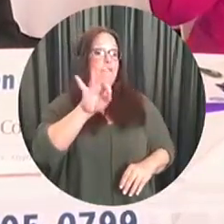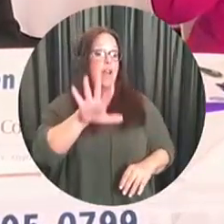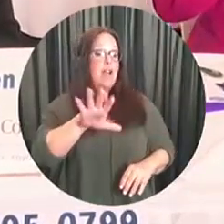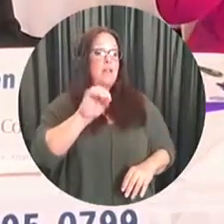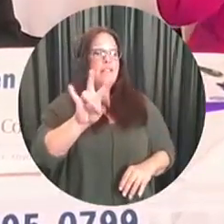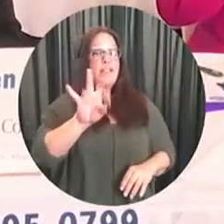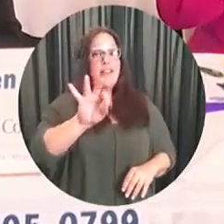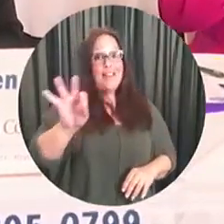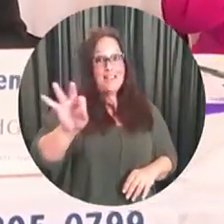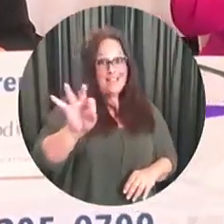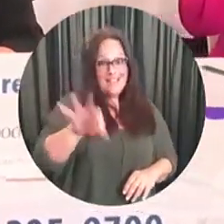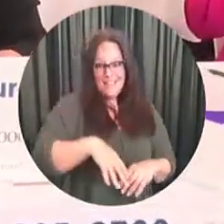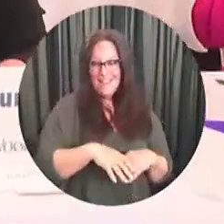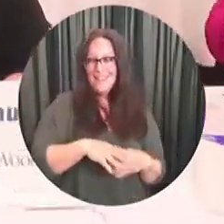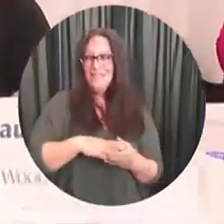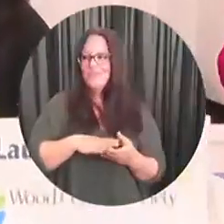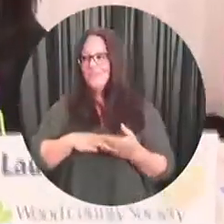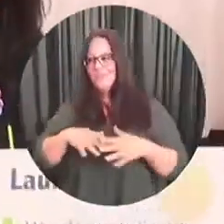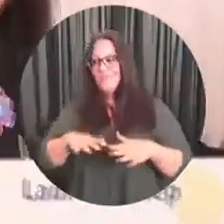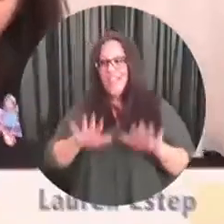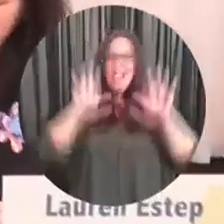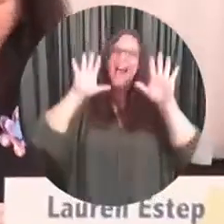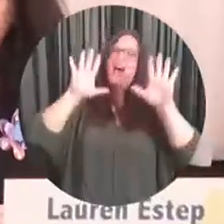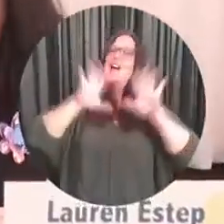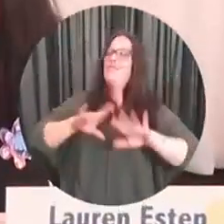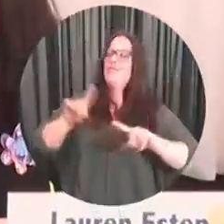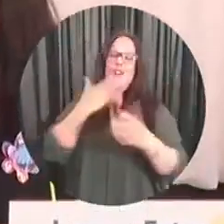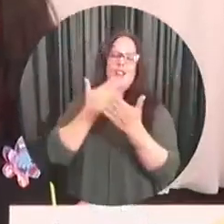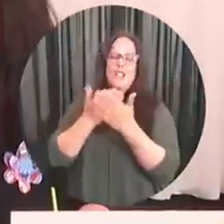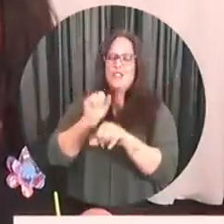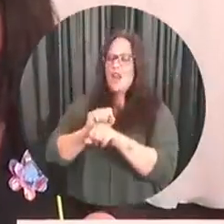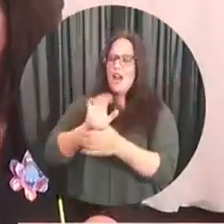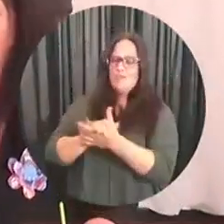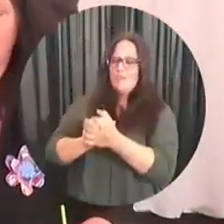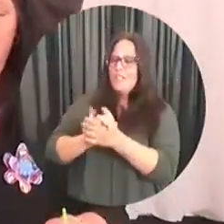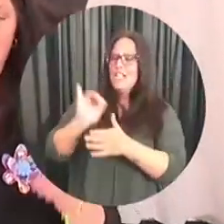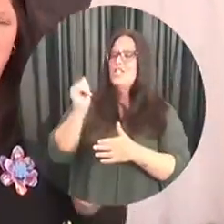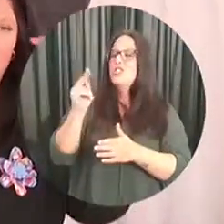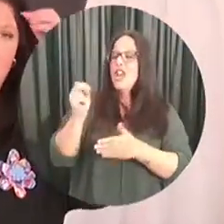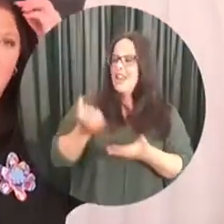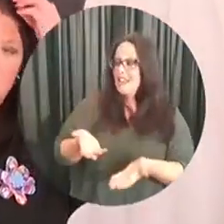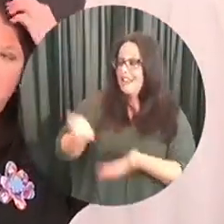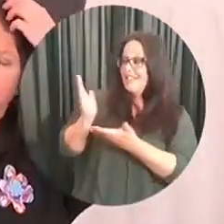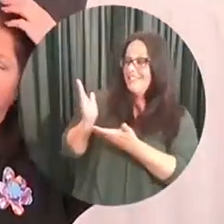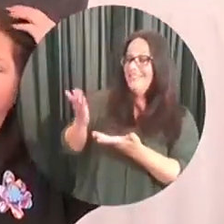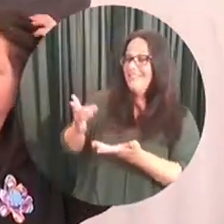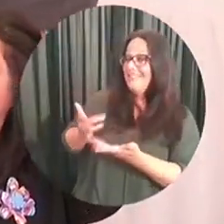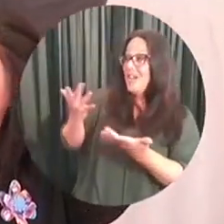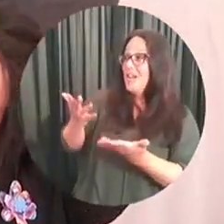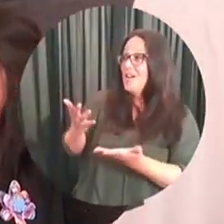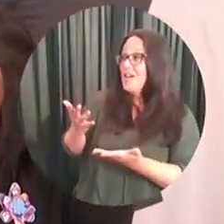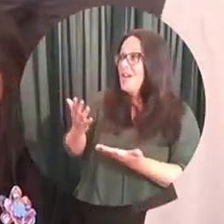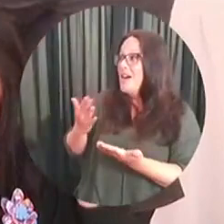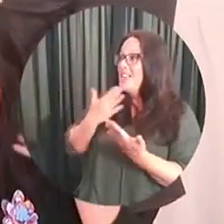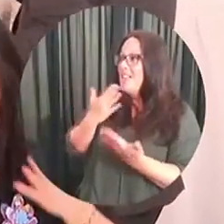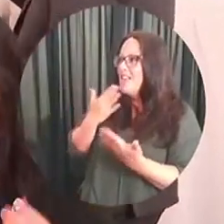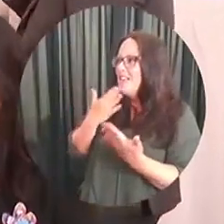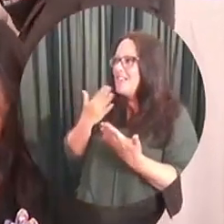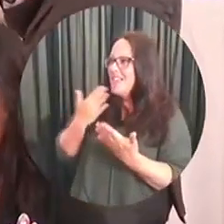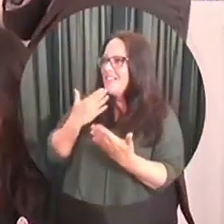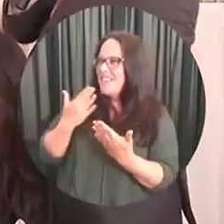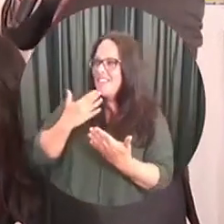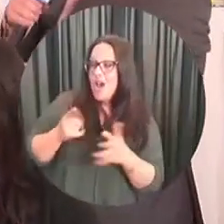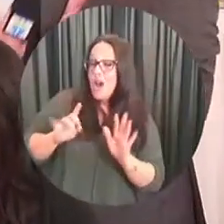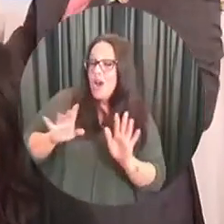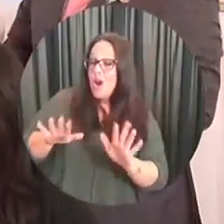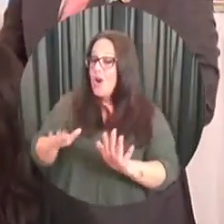304-295-0799. Good, Lauren. Absolutely, Lauren. You're doing a great job. Jane, we're going to send it over to you now. Absolutely. Thank you. We got some quiet phones behind me here. Come on. Hey, we have a lot of folks to